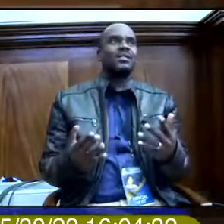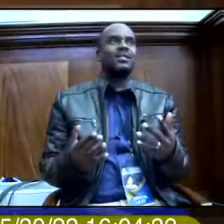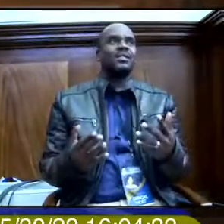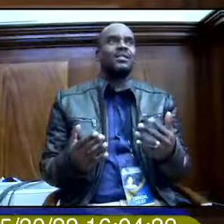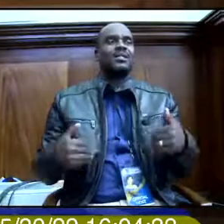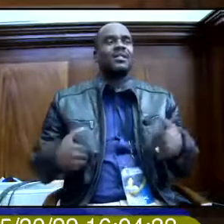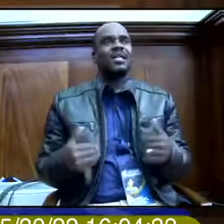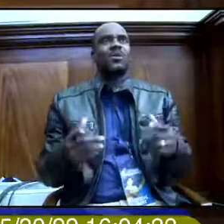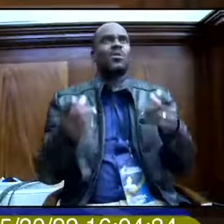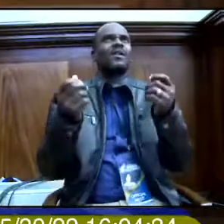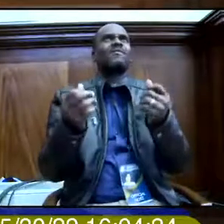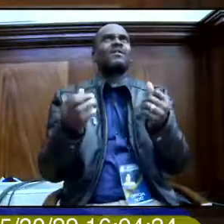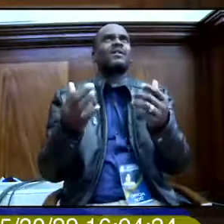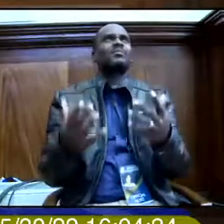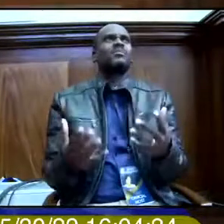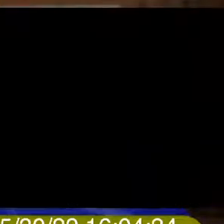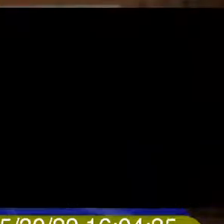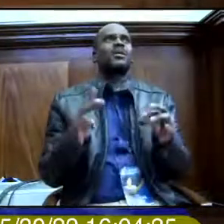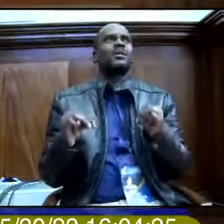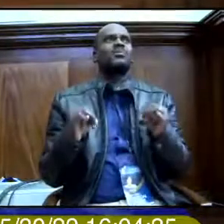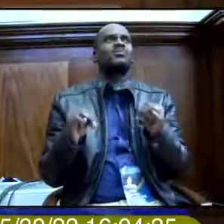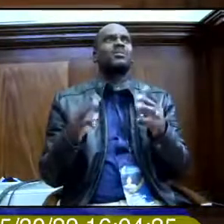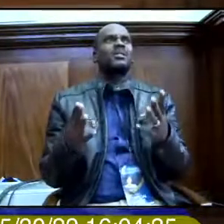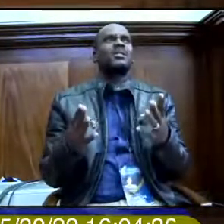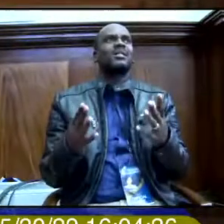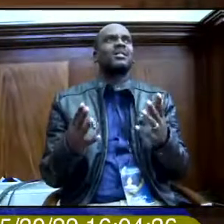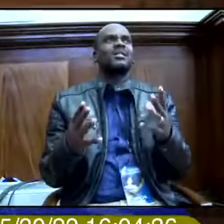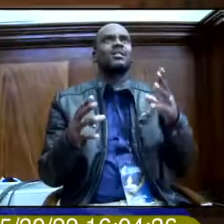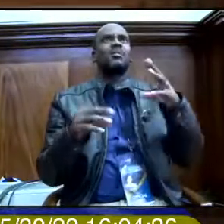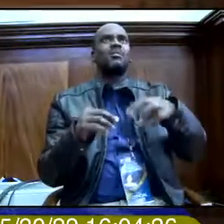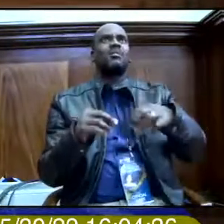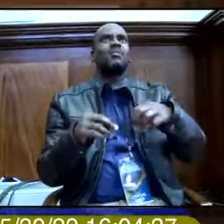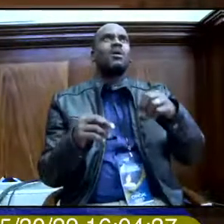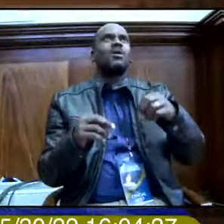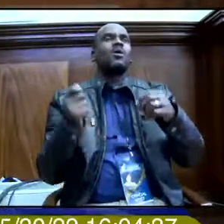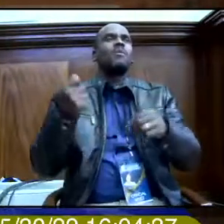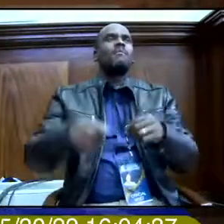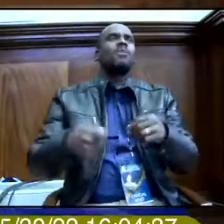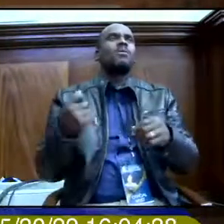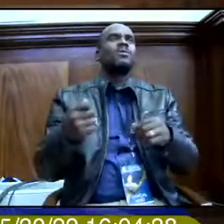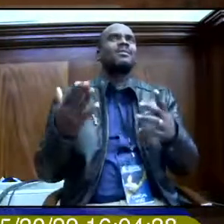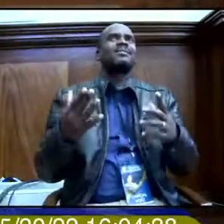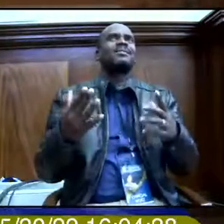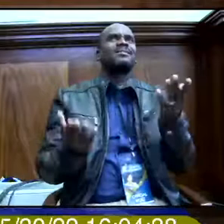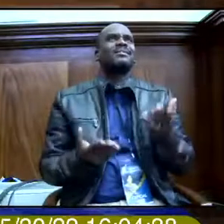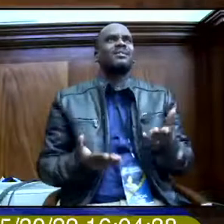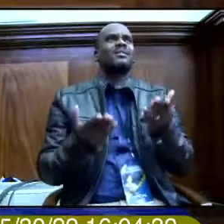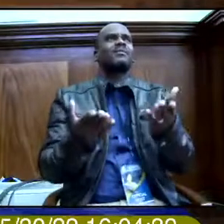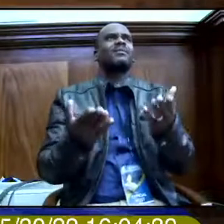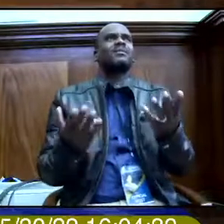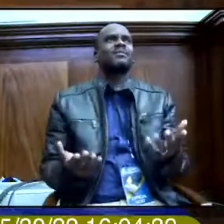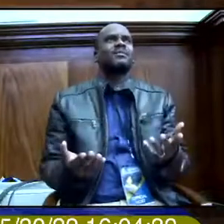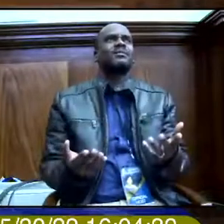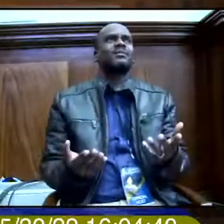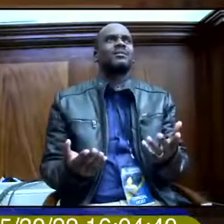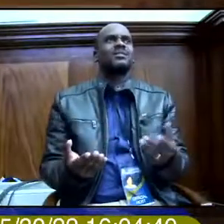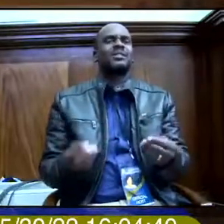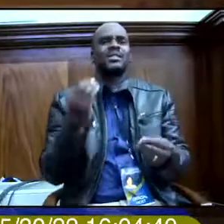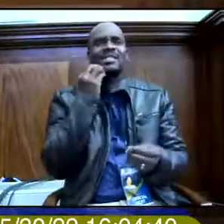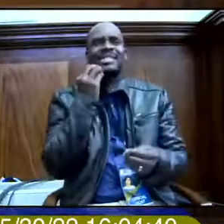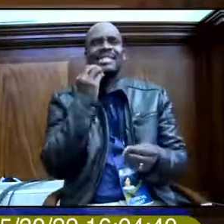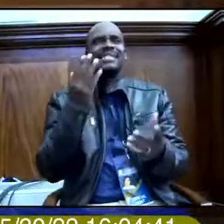fleet management vehicle pounding information technology services gardening catering and